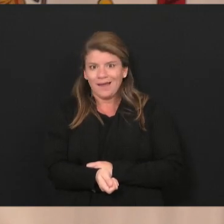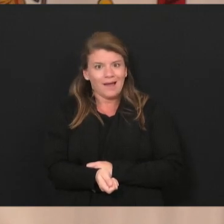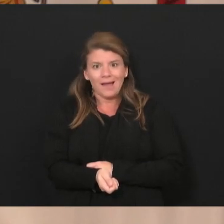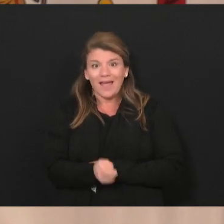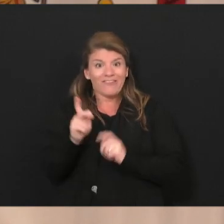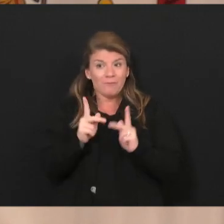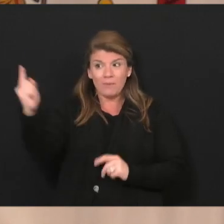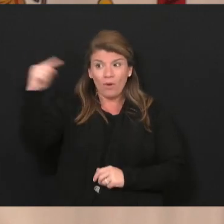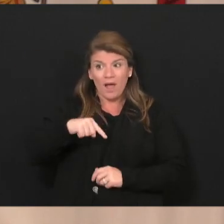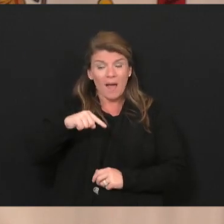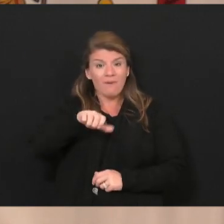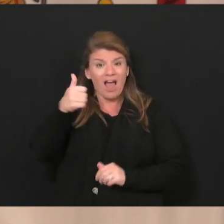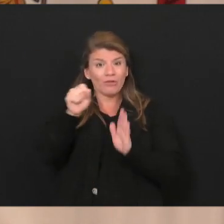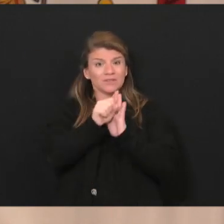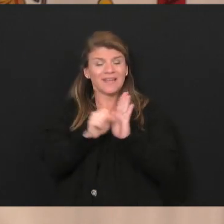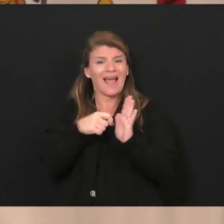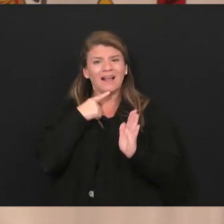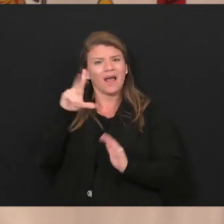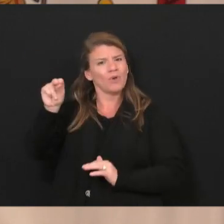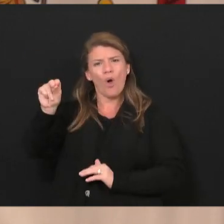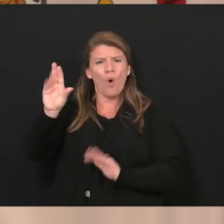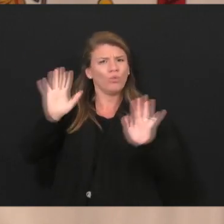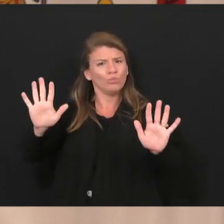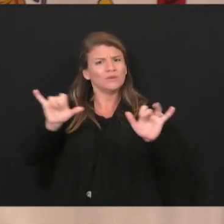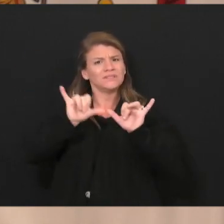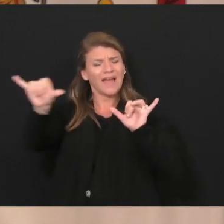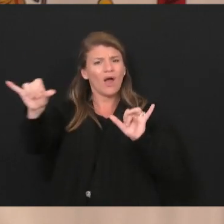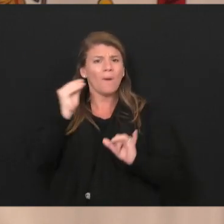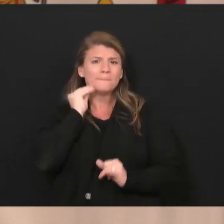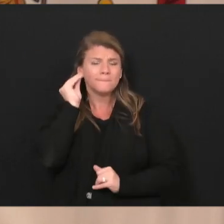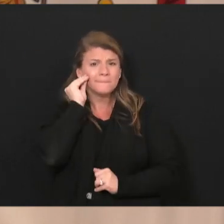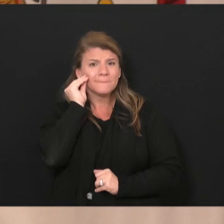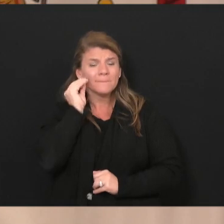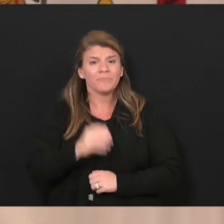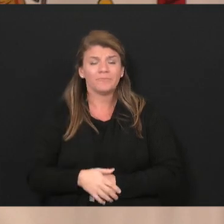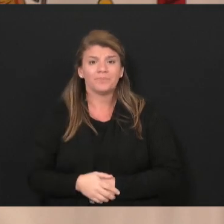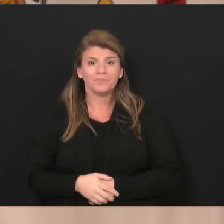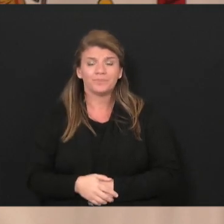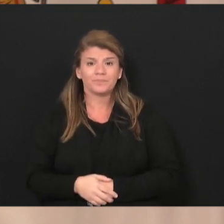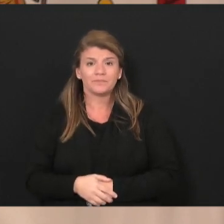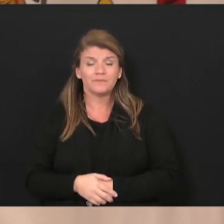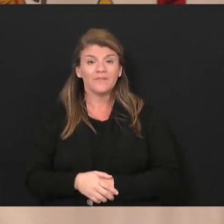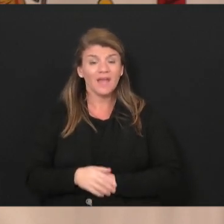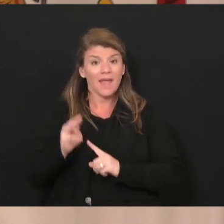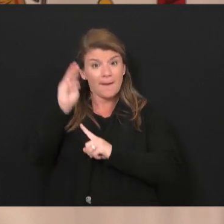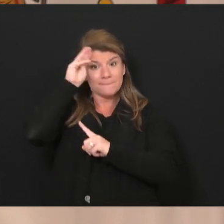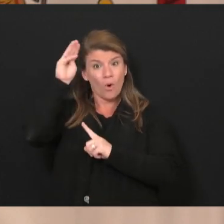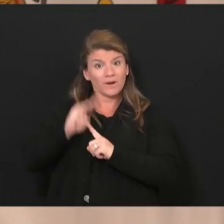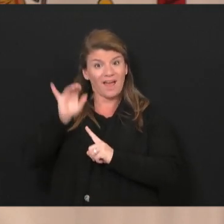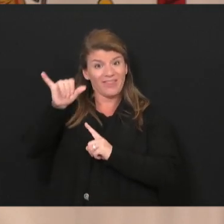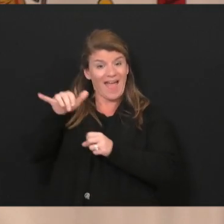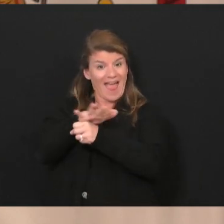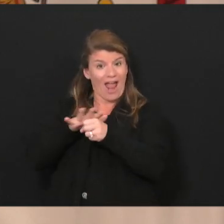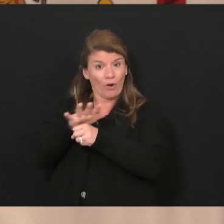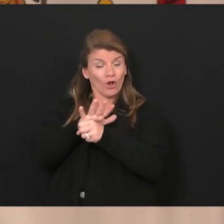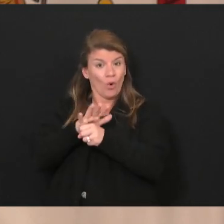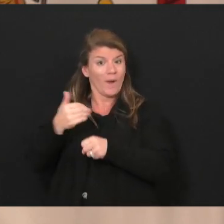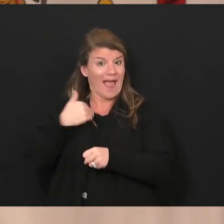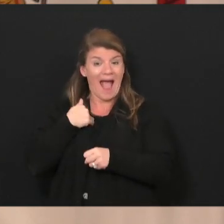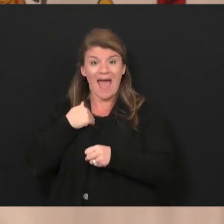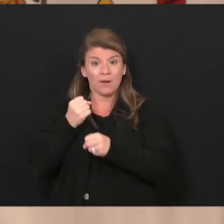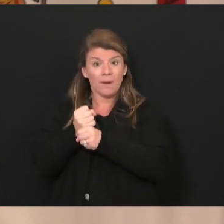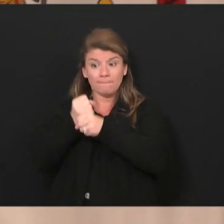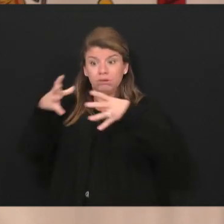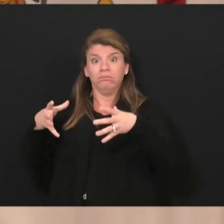from Pennsylvania. You know, we just had a terrible outbreak in Morgantown, in that area, in Mon County, with a